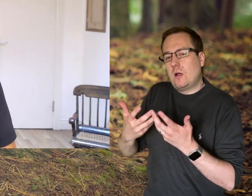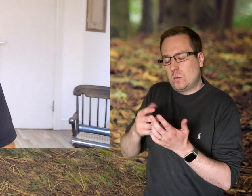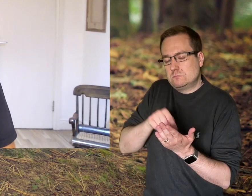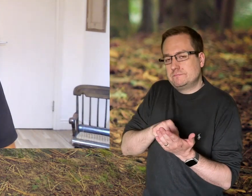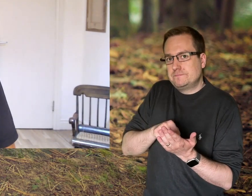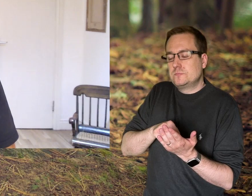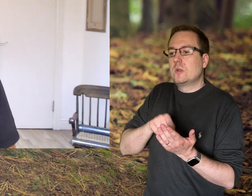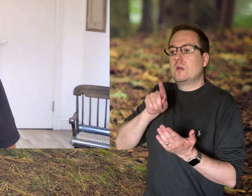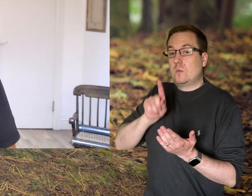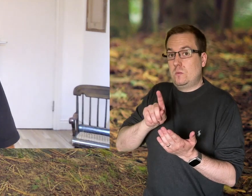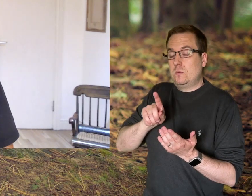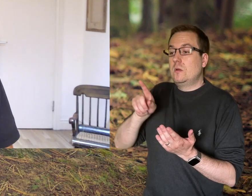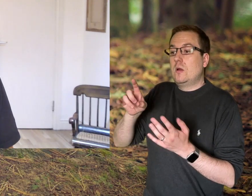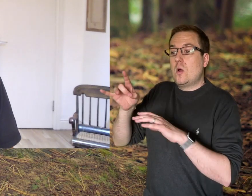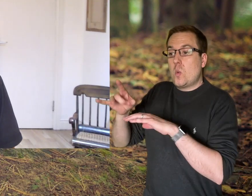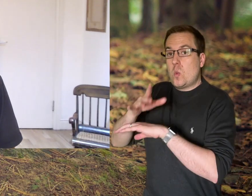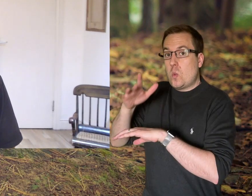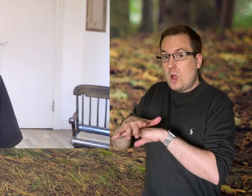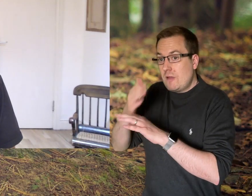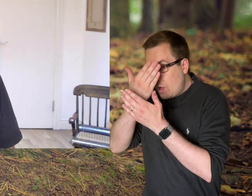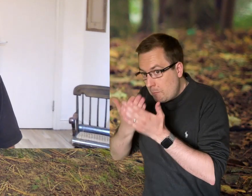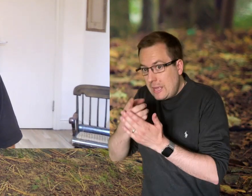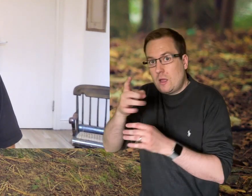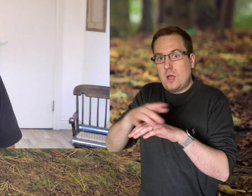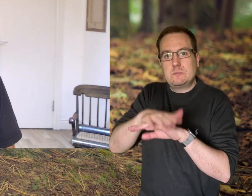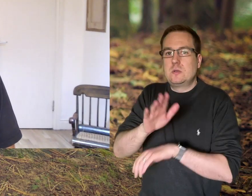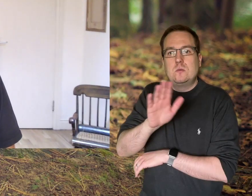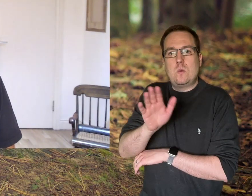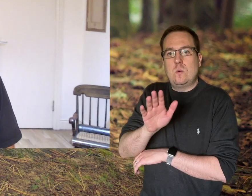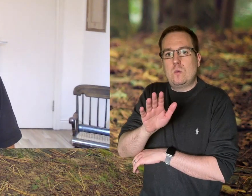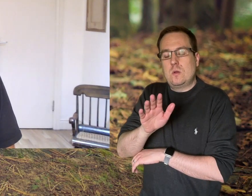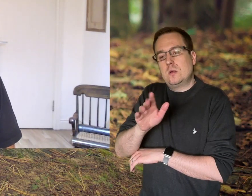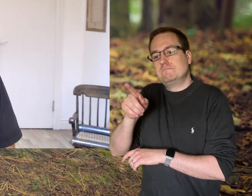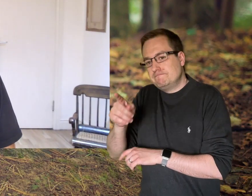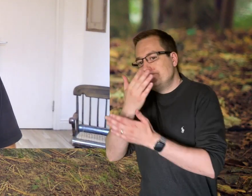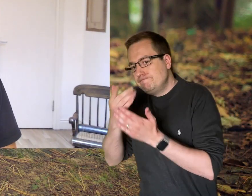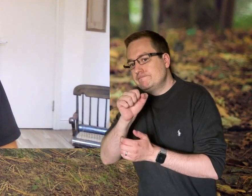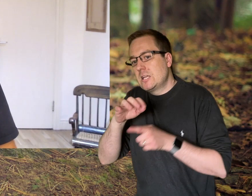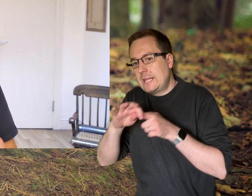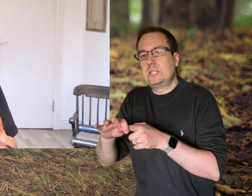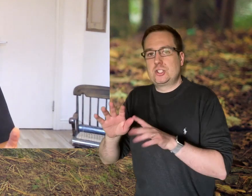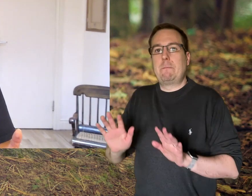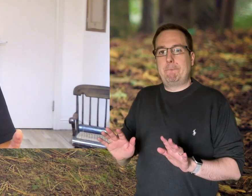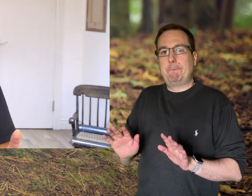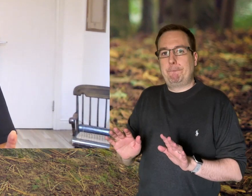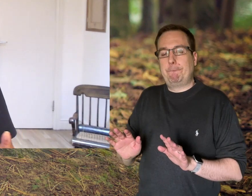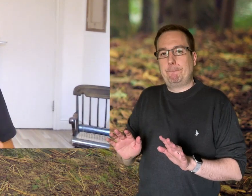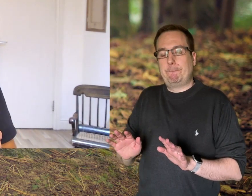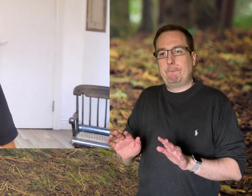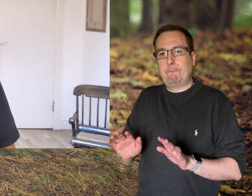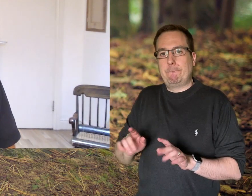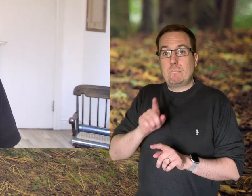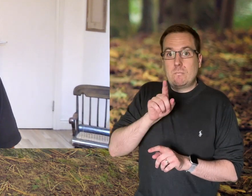to obey her husband, but to voluntarily submit to his leadership. And Paul doesn't invite, but